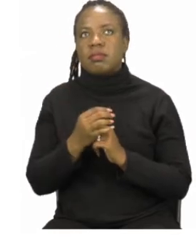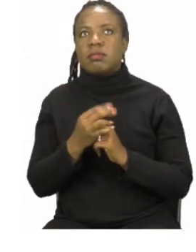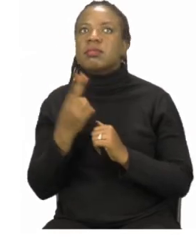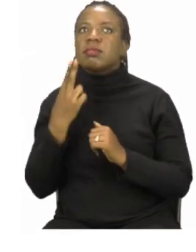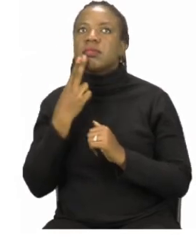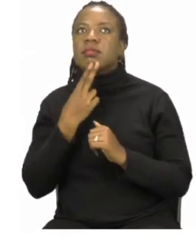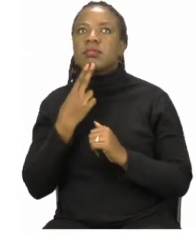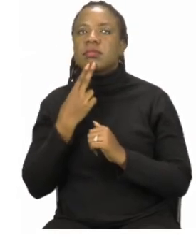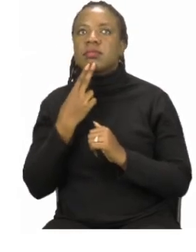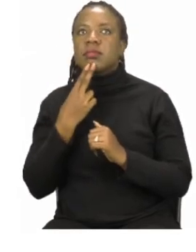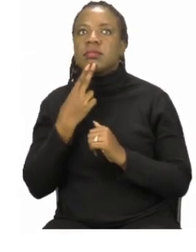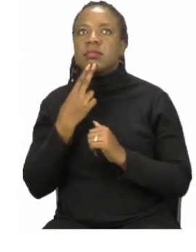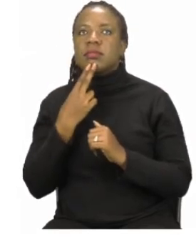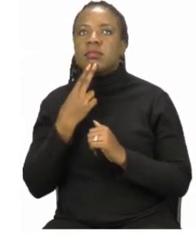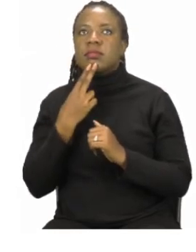pencil,